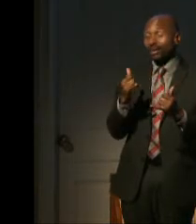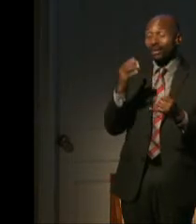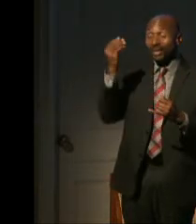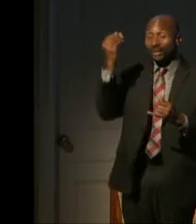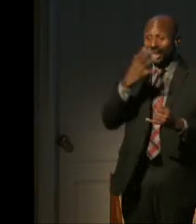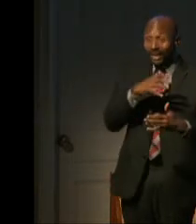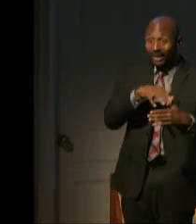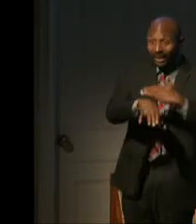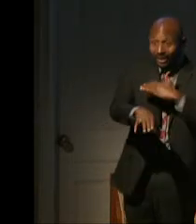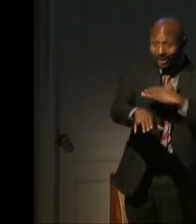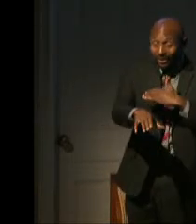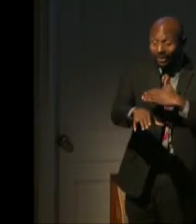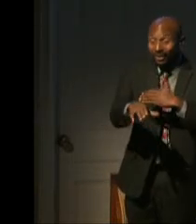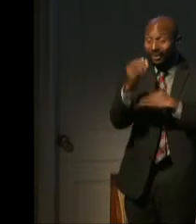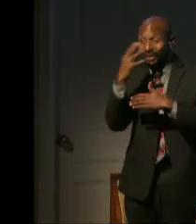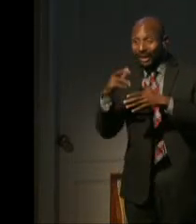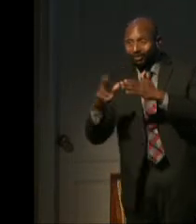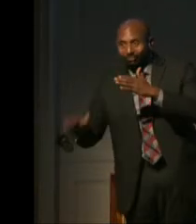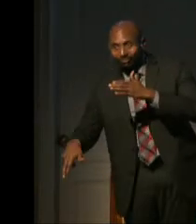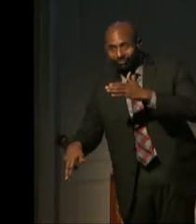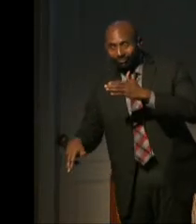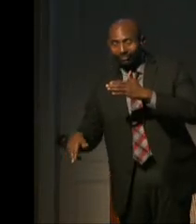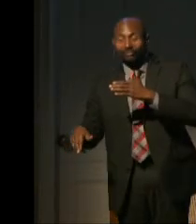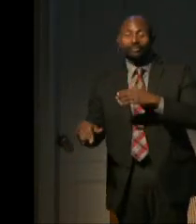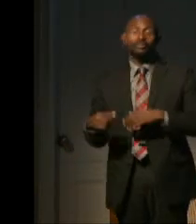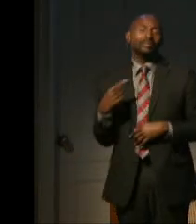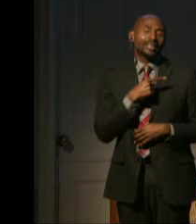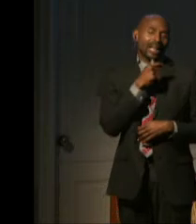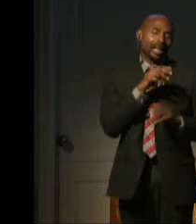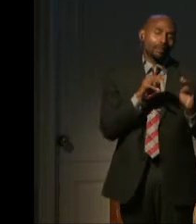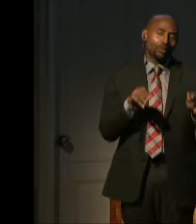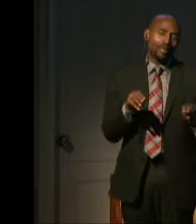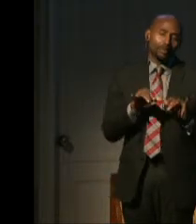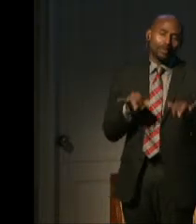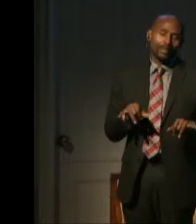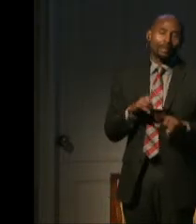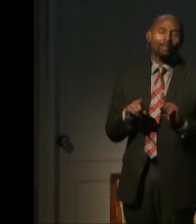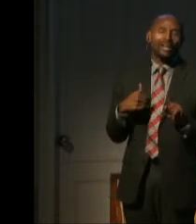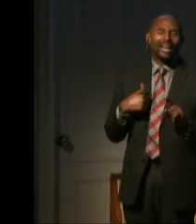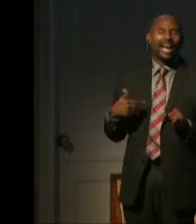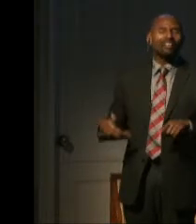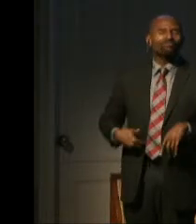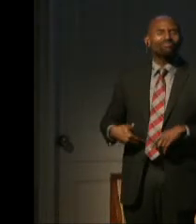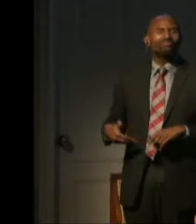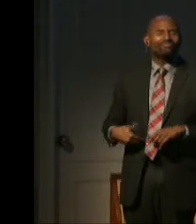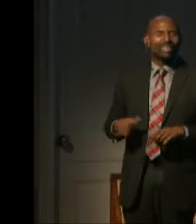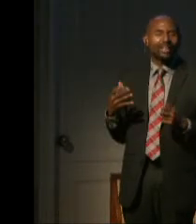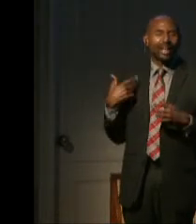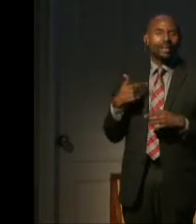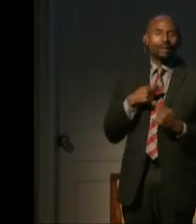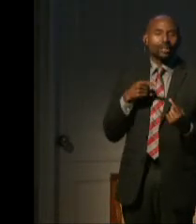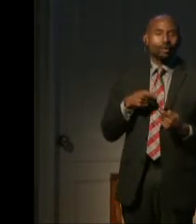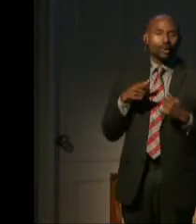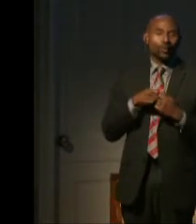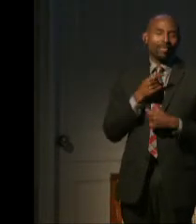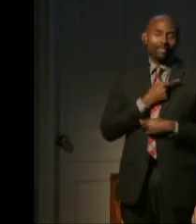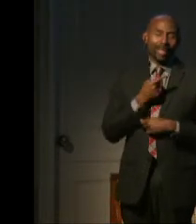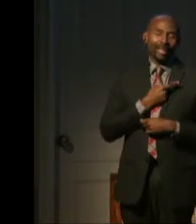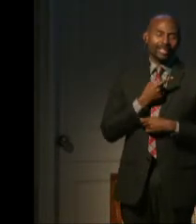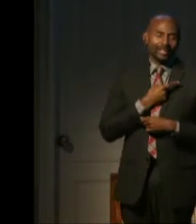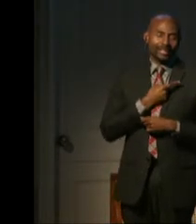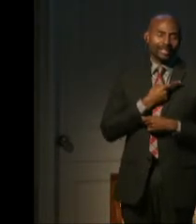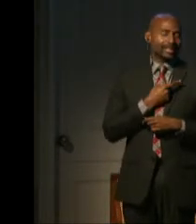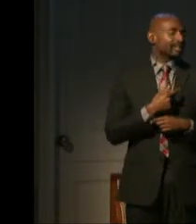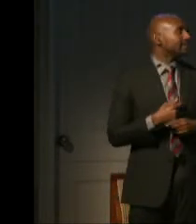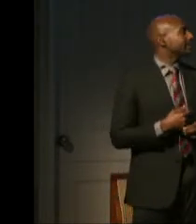This is not a museum system, but this is something that I have a feeling a lot of us spend a good bit of time with. This